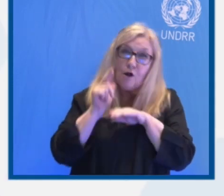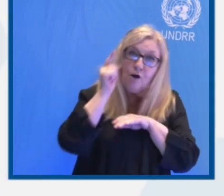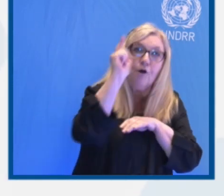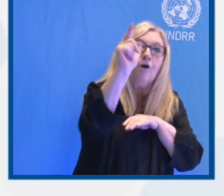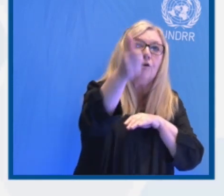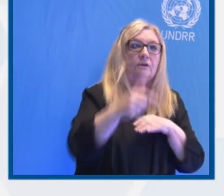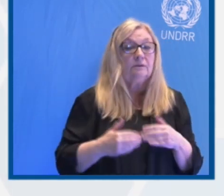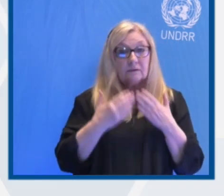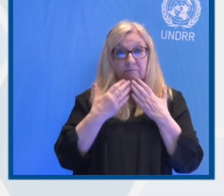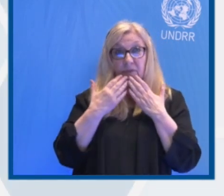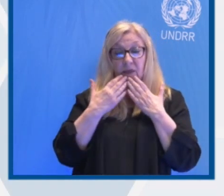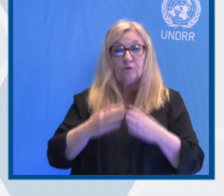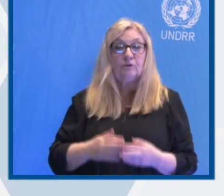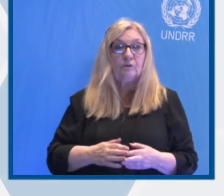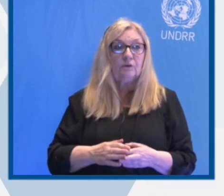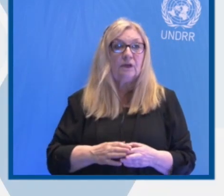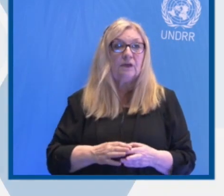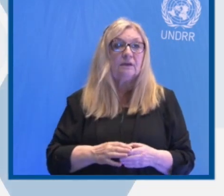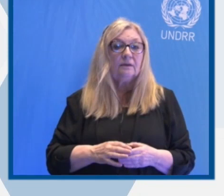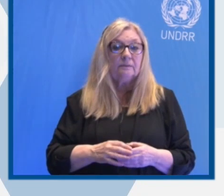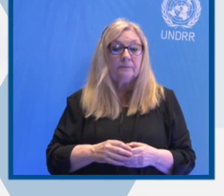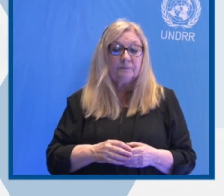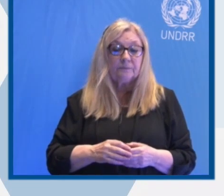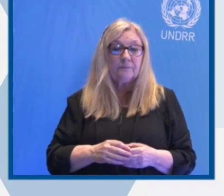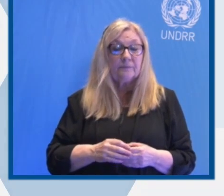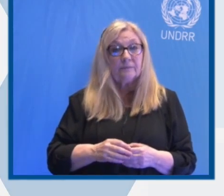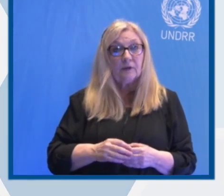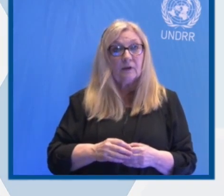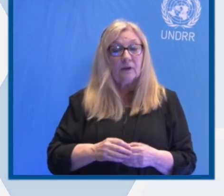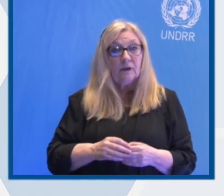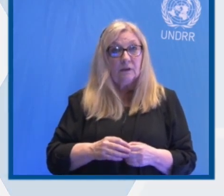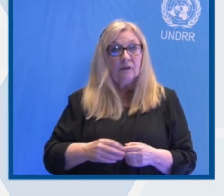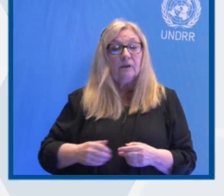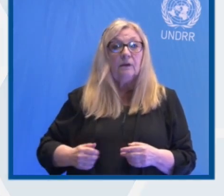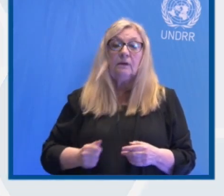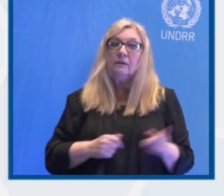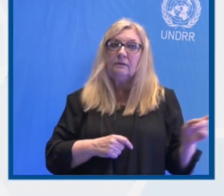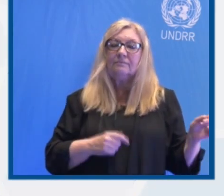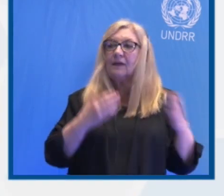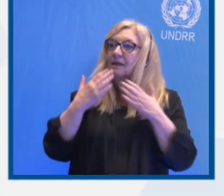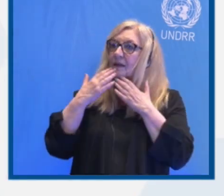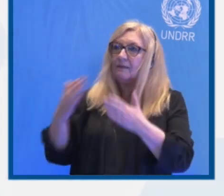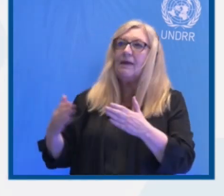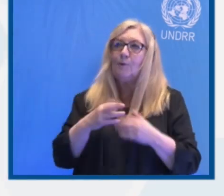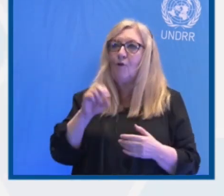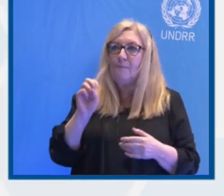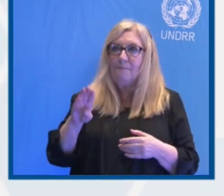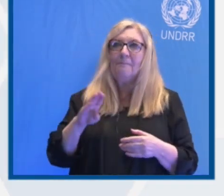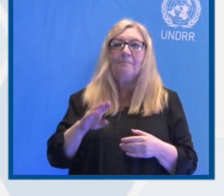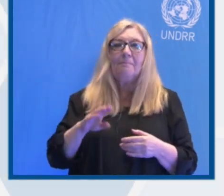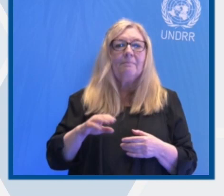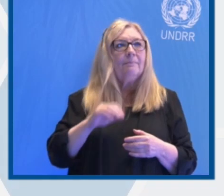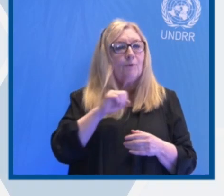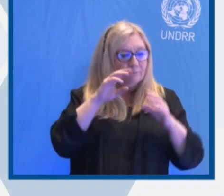Thank you. Thank you very much, Rob, for those very insightful remarks. The